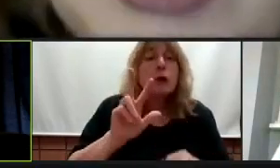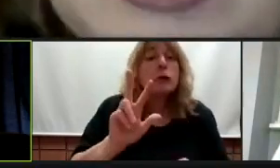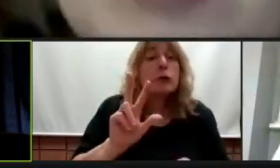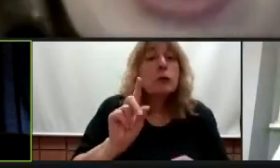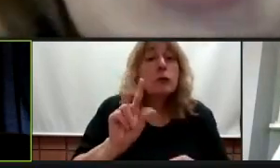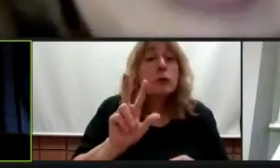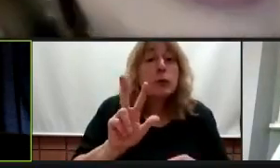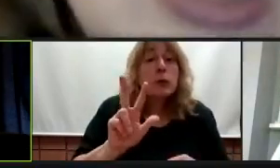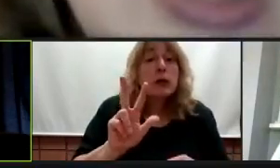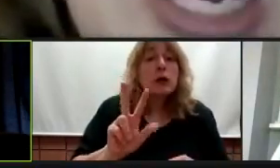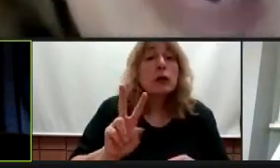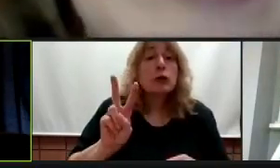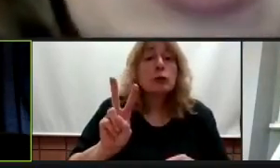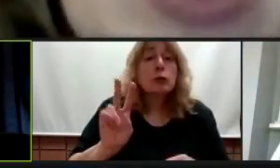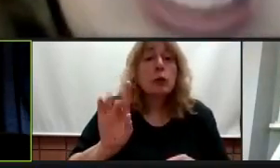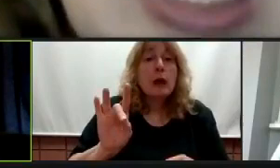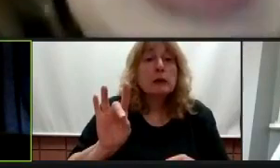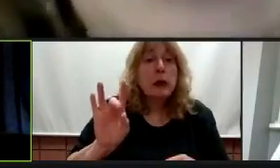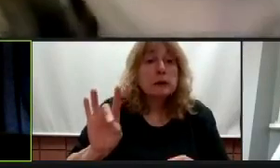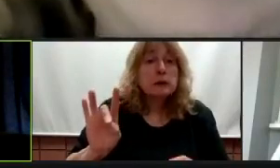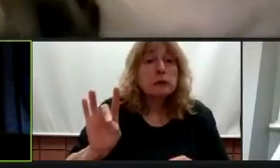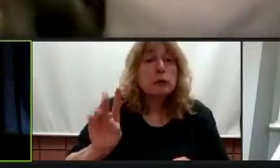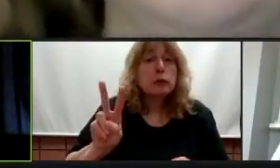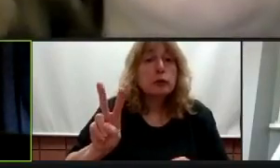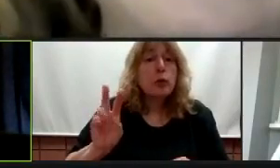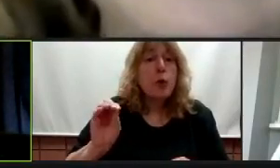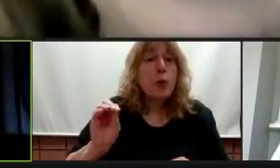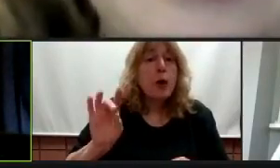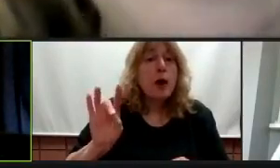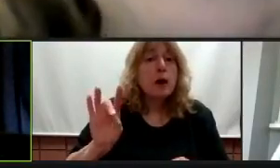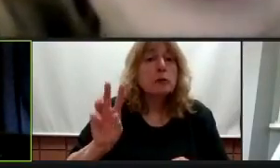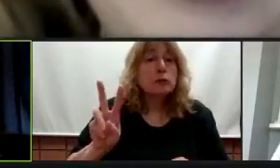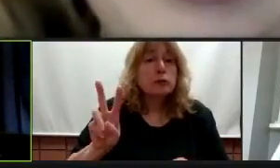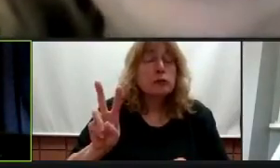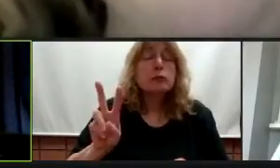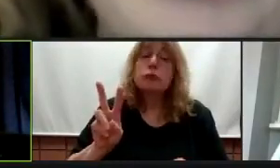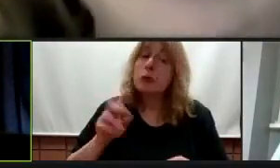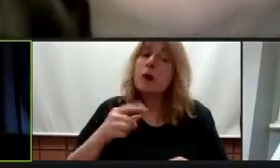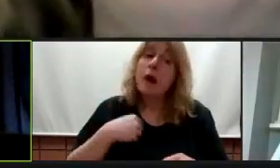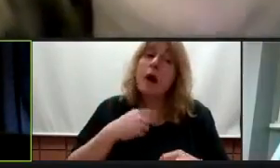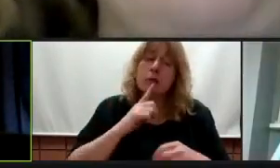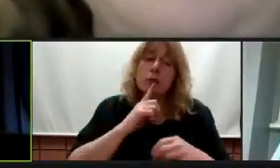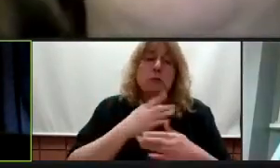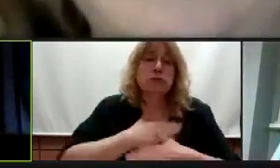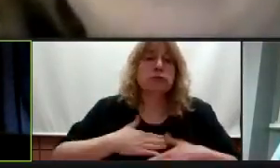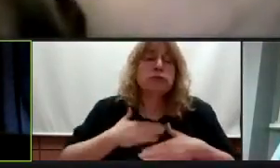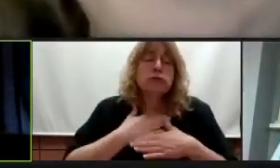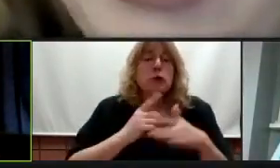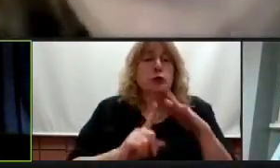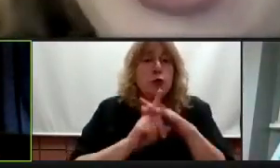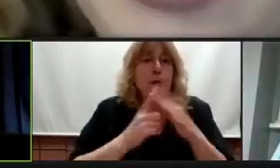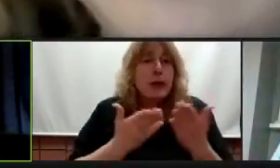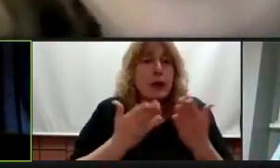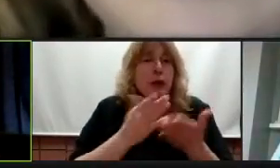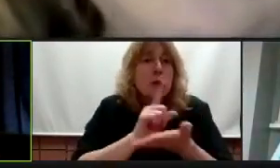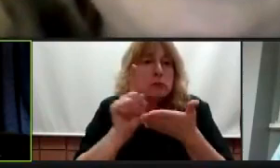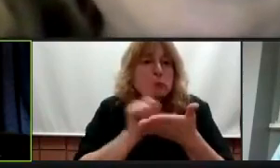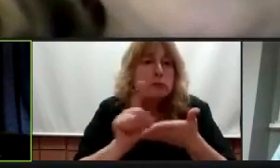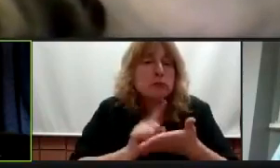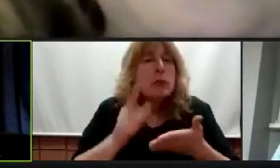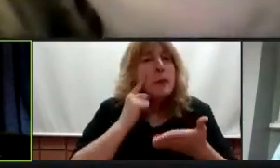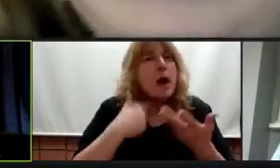313-288-2082. I truly show up here every week because I want to bring relevant